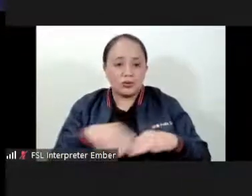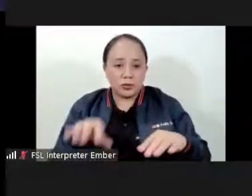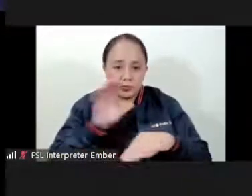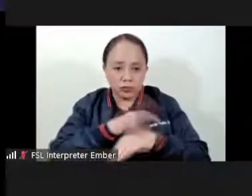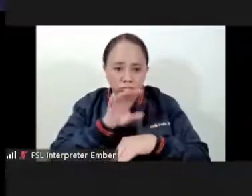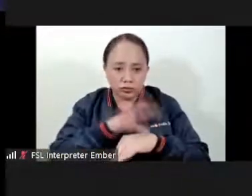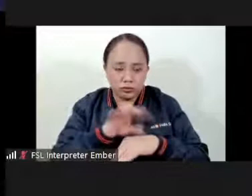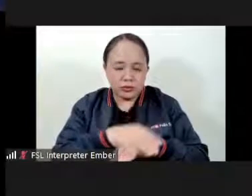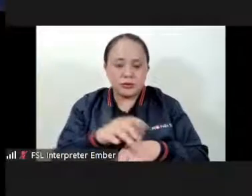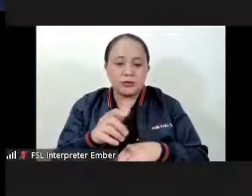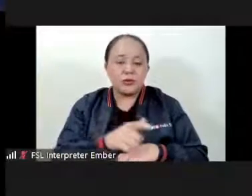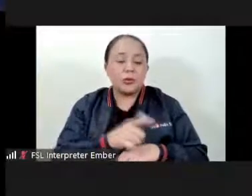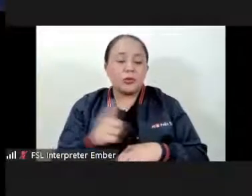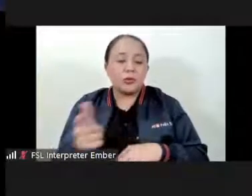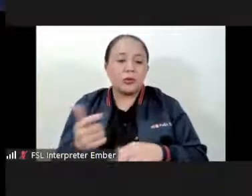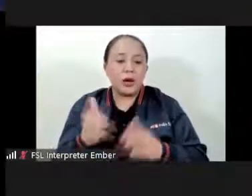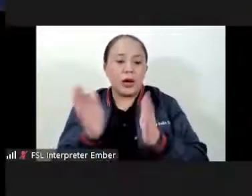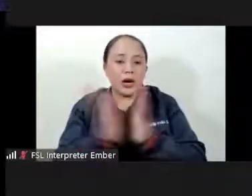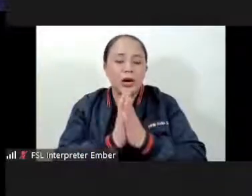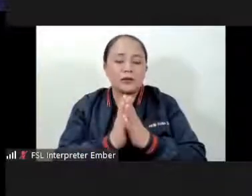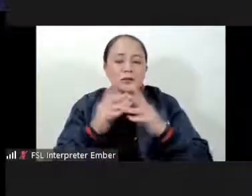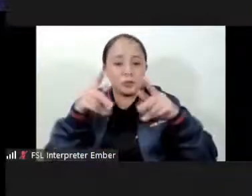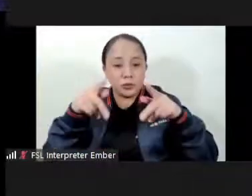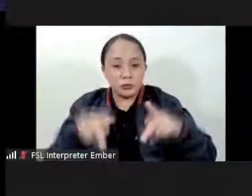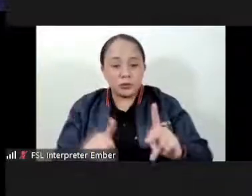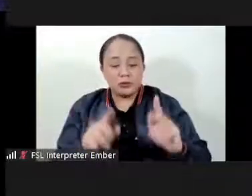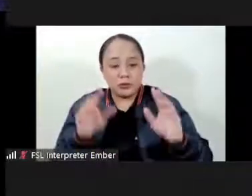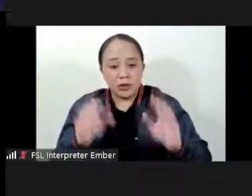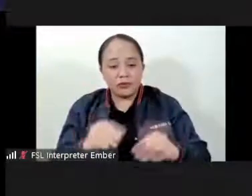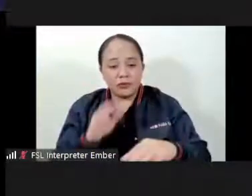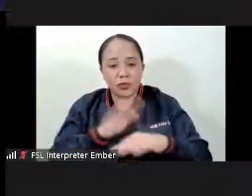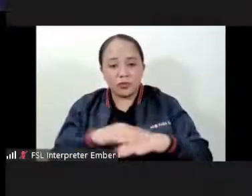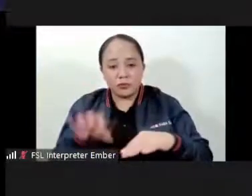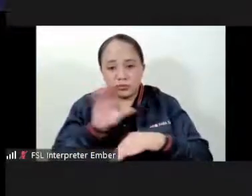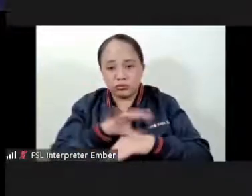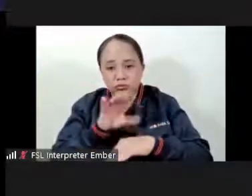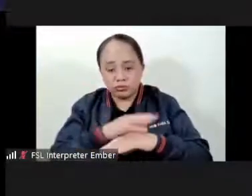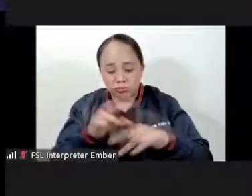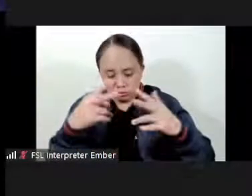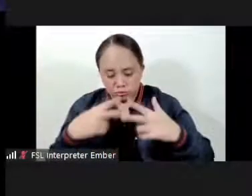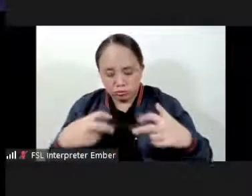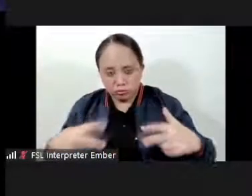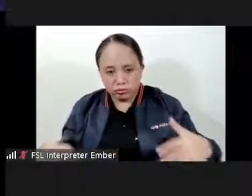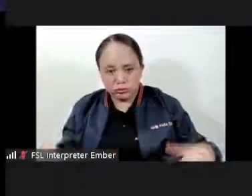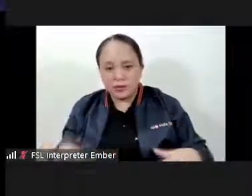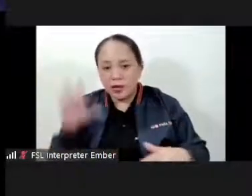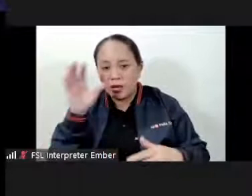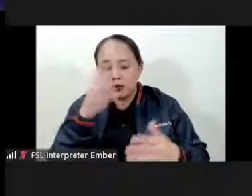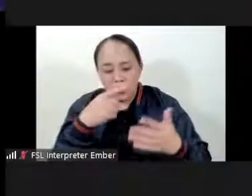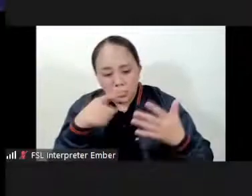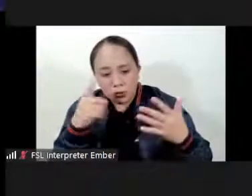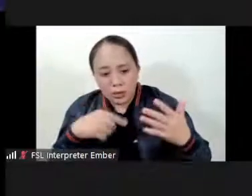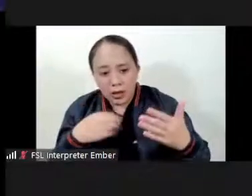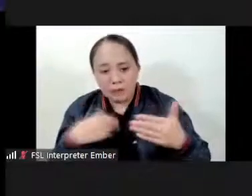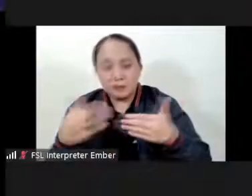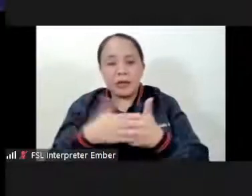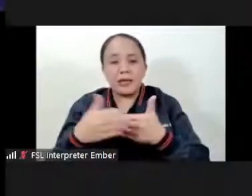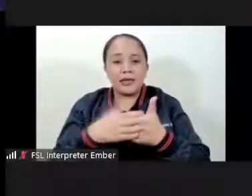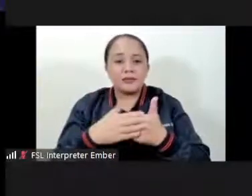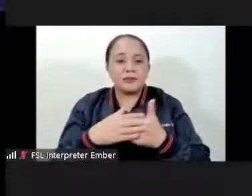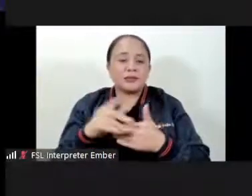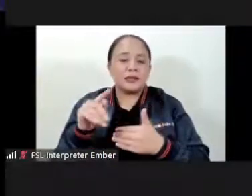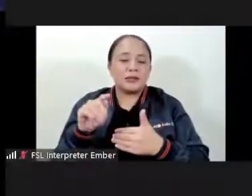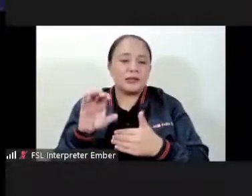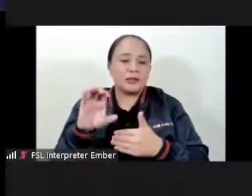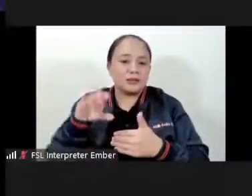siya naman po ay hingian ng pahintulot para sa teleconsultation check-up. Hahanapan po siya ng malapit na tele-CPU center